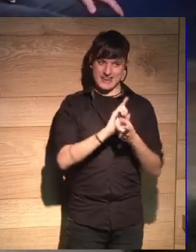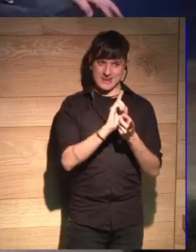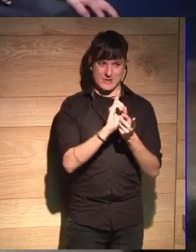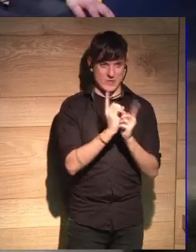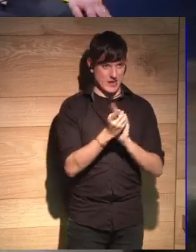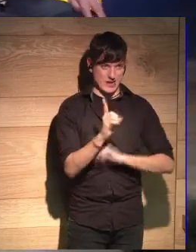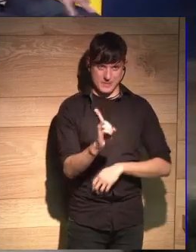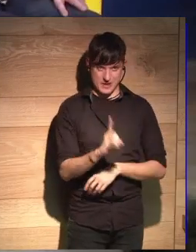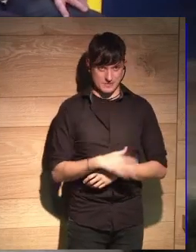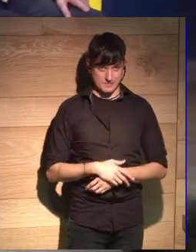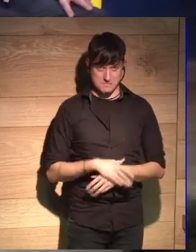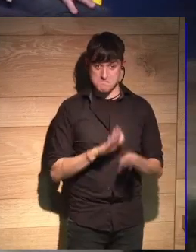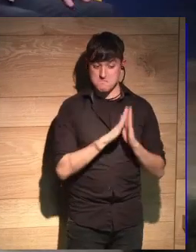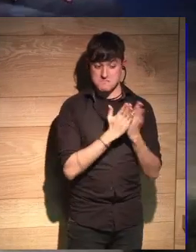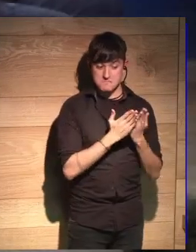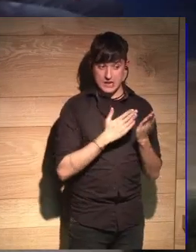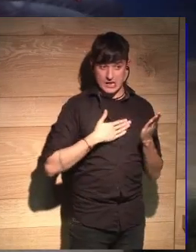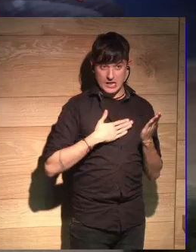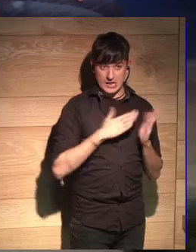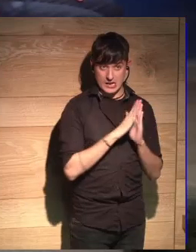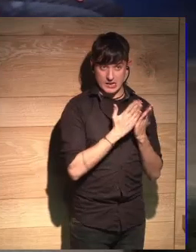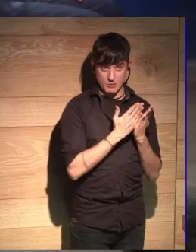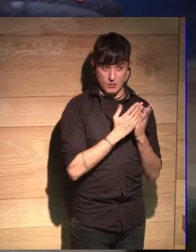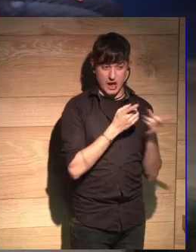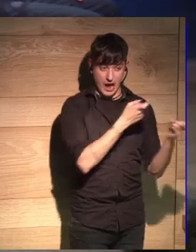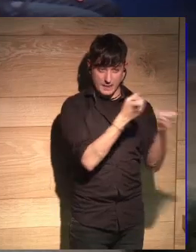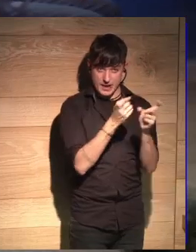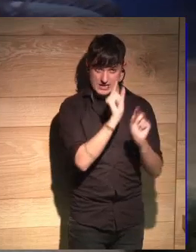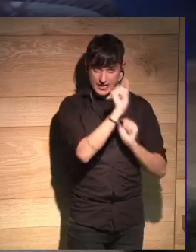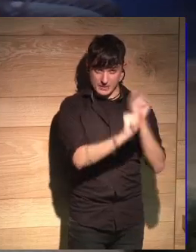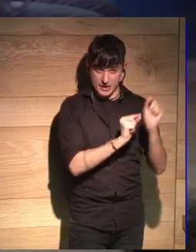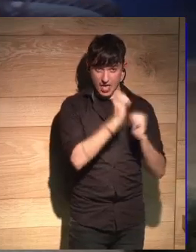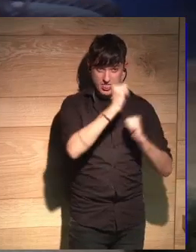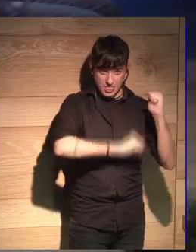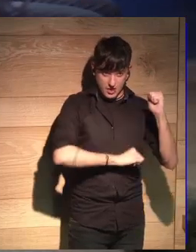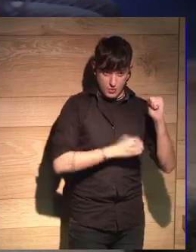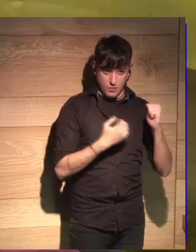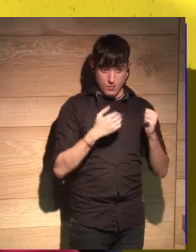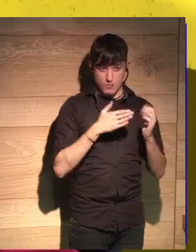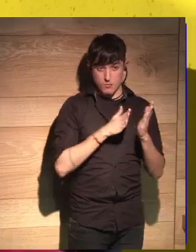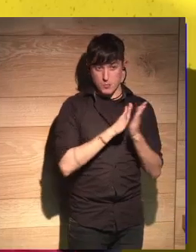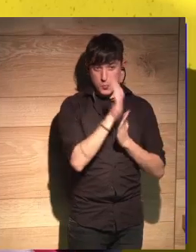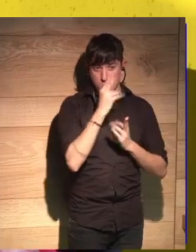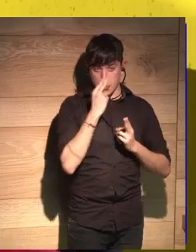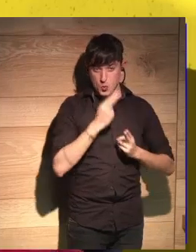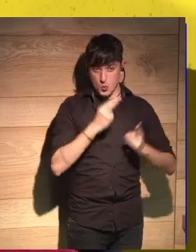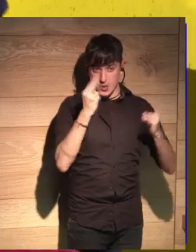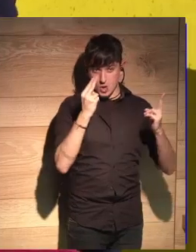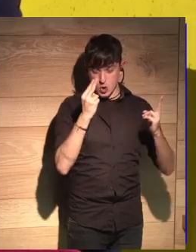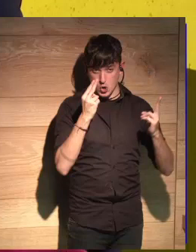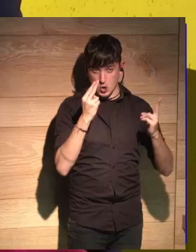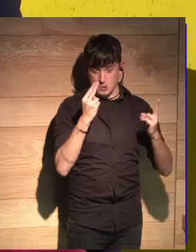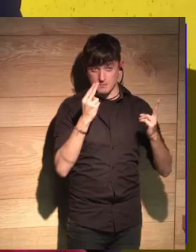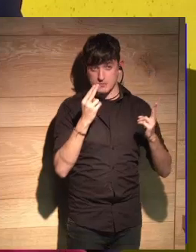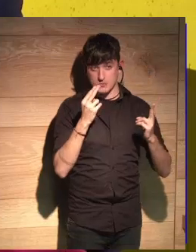My book, Armas Germanes, was published in 1997 at a time when Marie, my